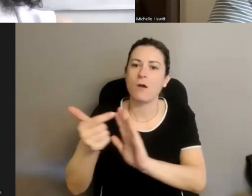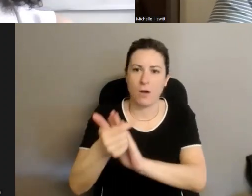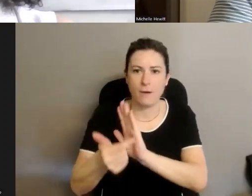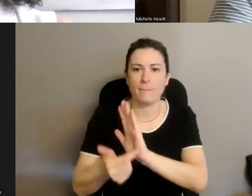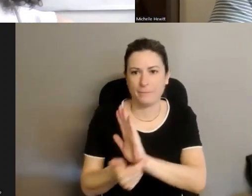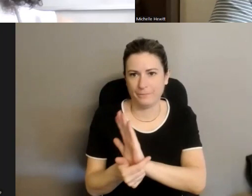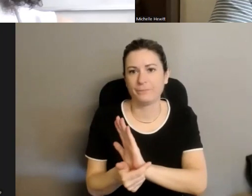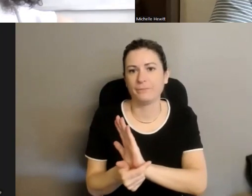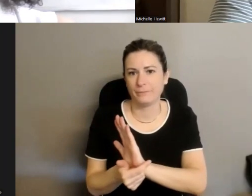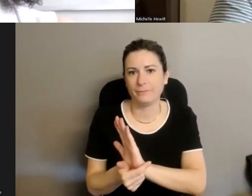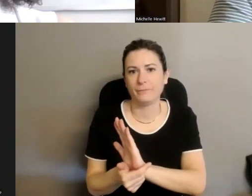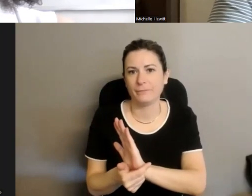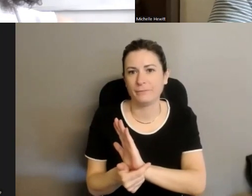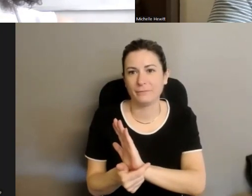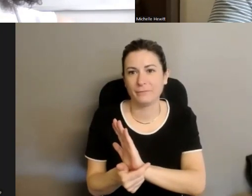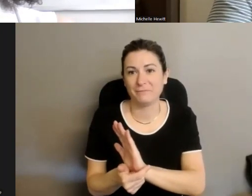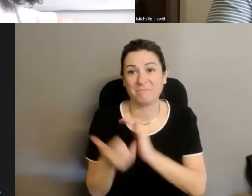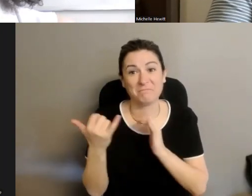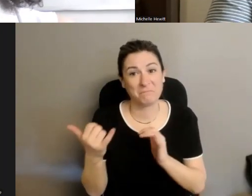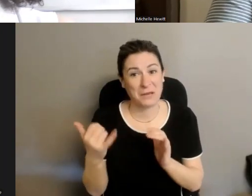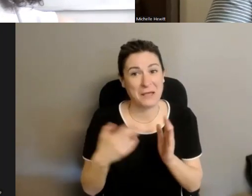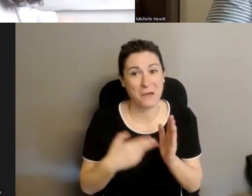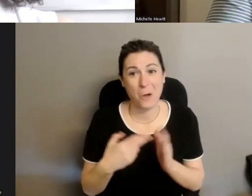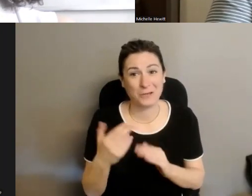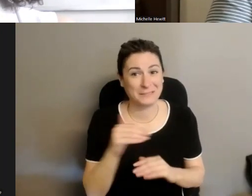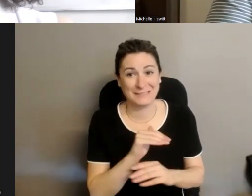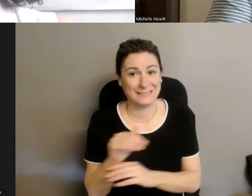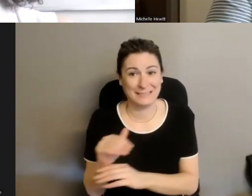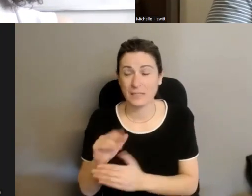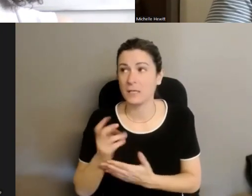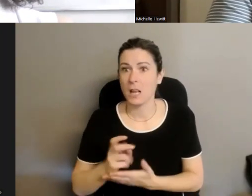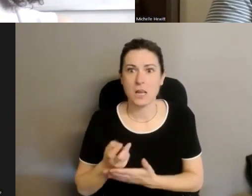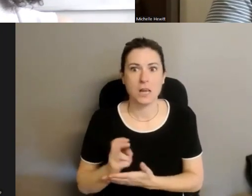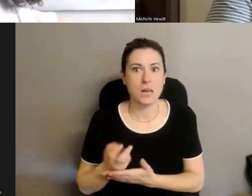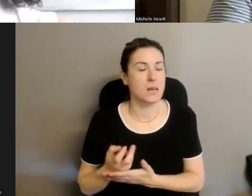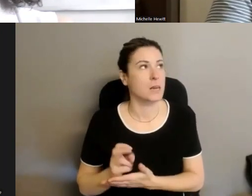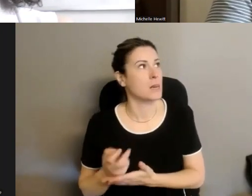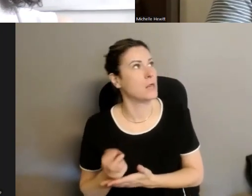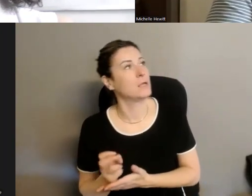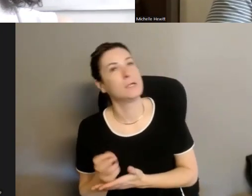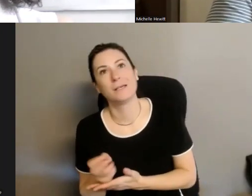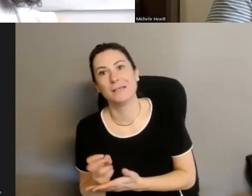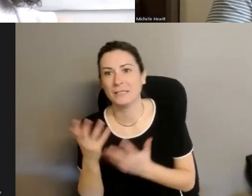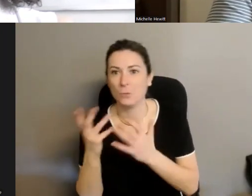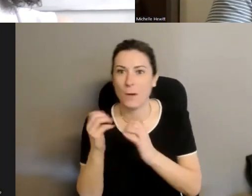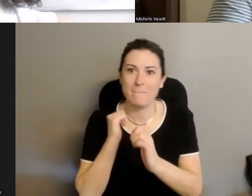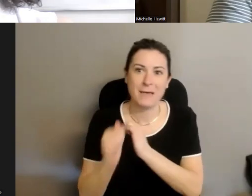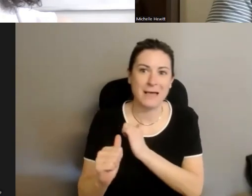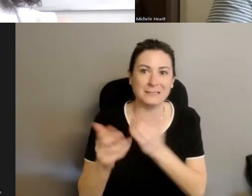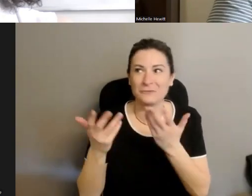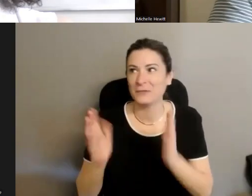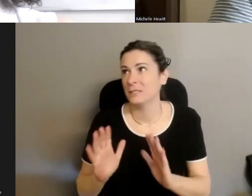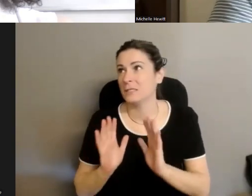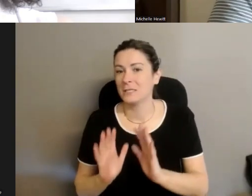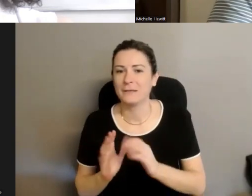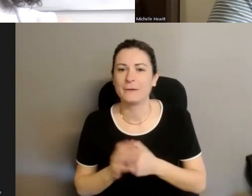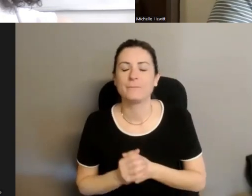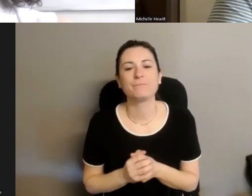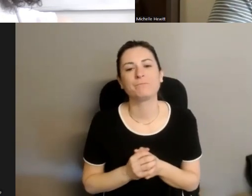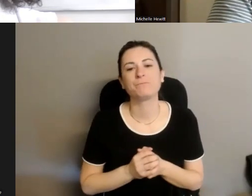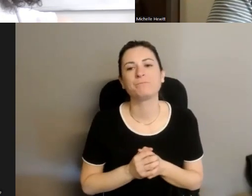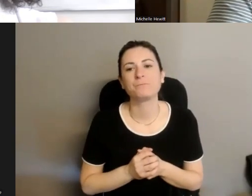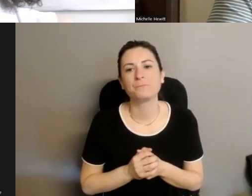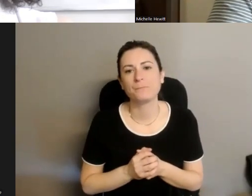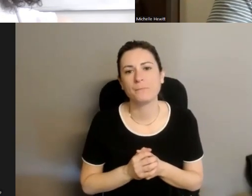I'm not sleeping at nights at the moment because of it. For those of you who are aware of